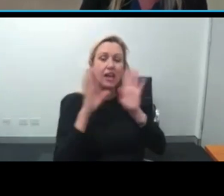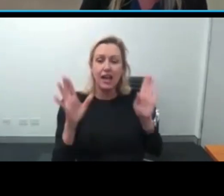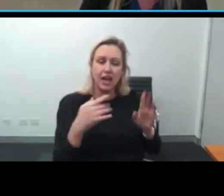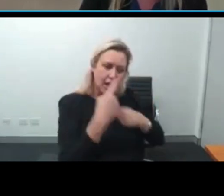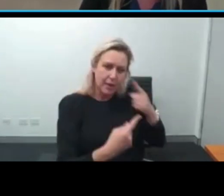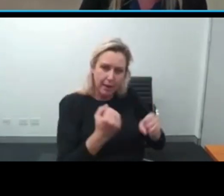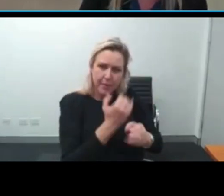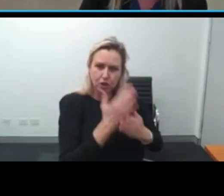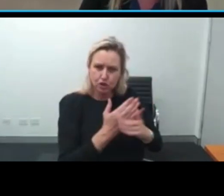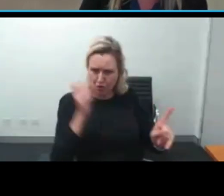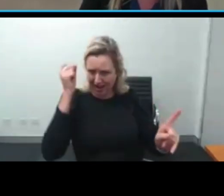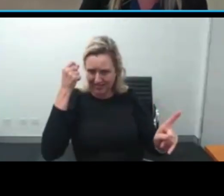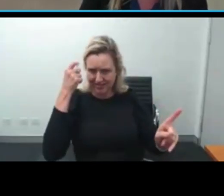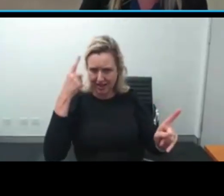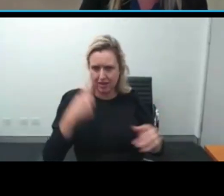changes.